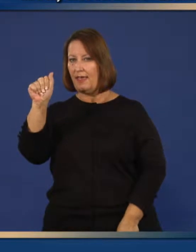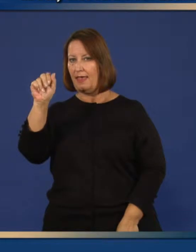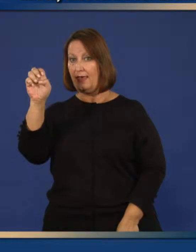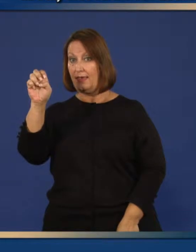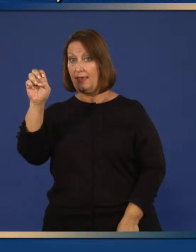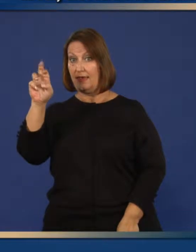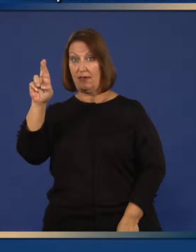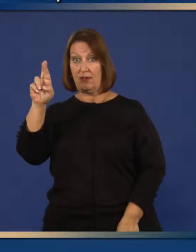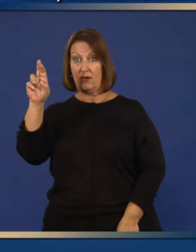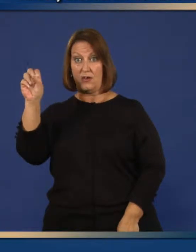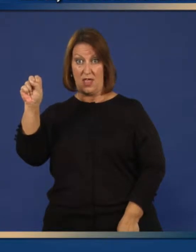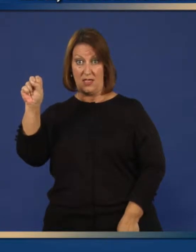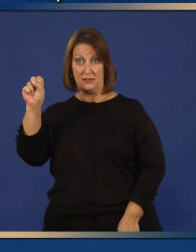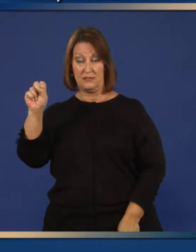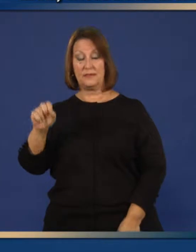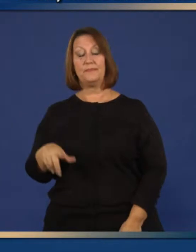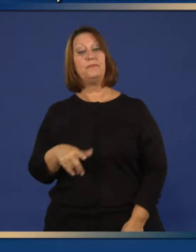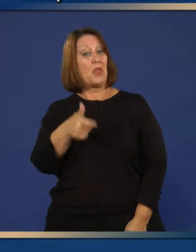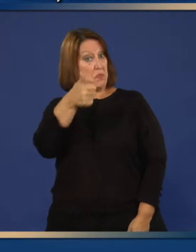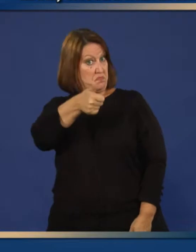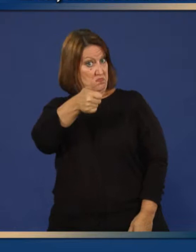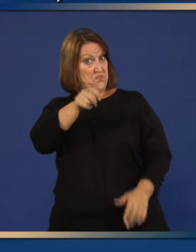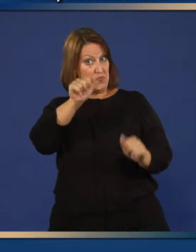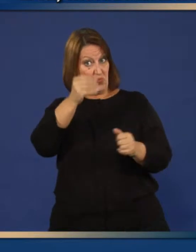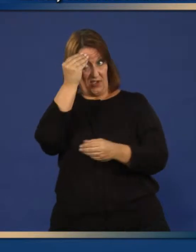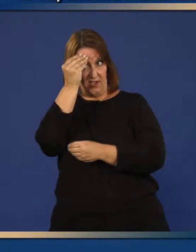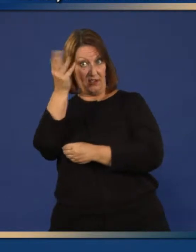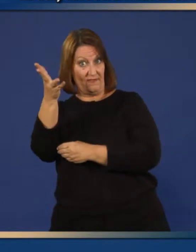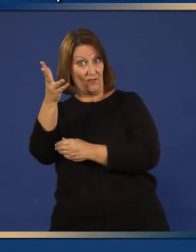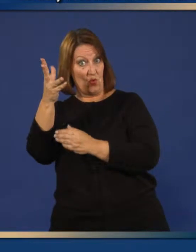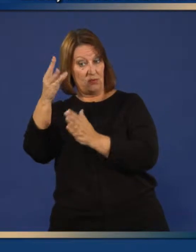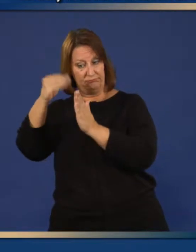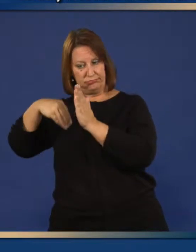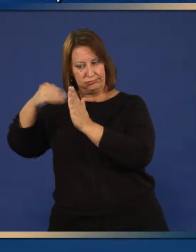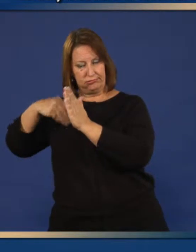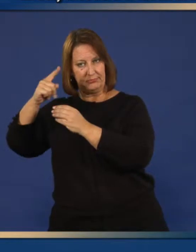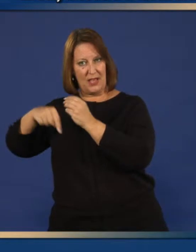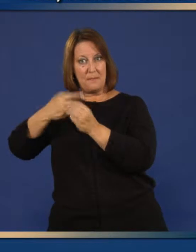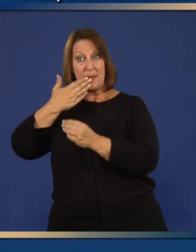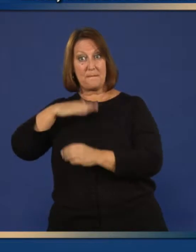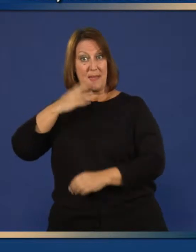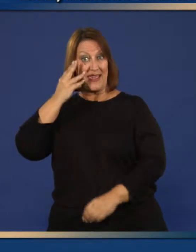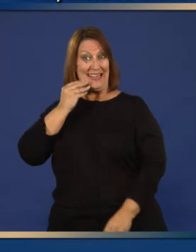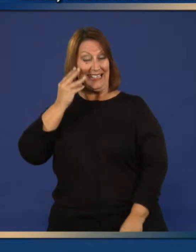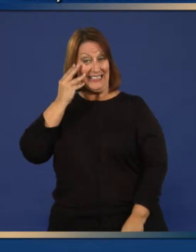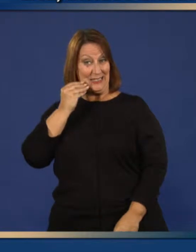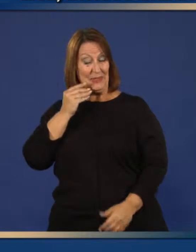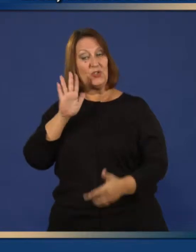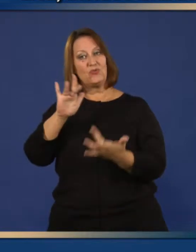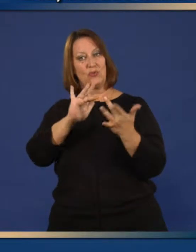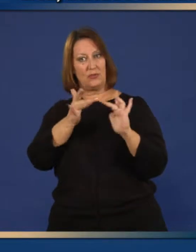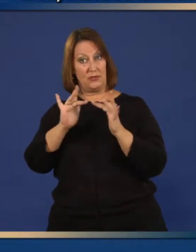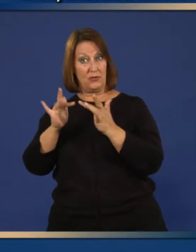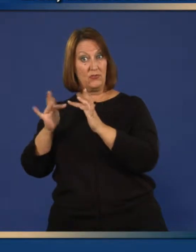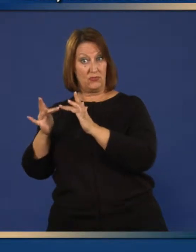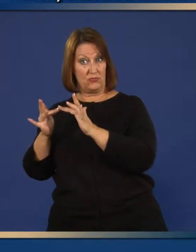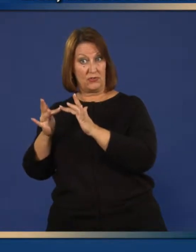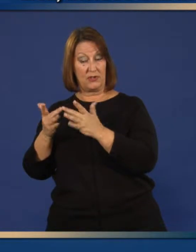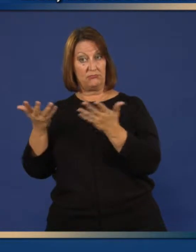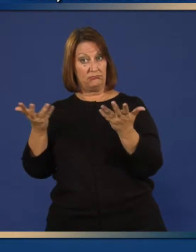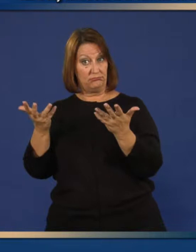VAERS. Or you can file this report through the VAERS